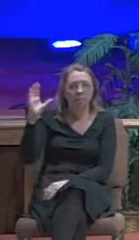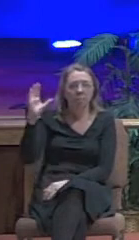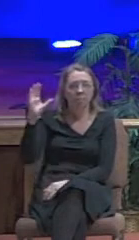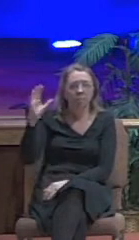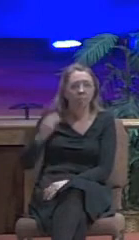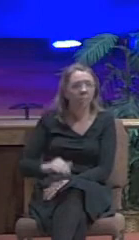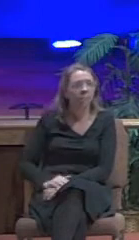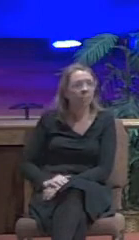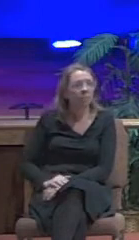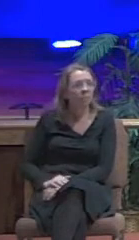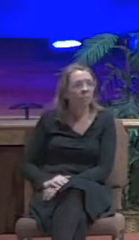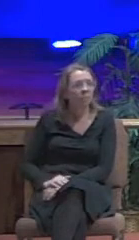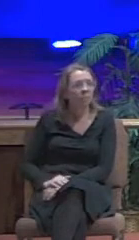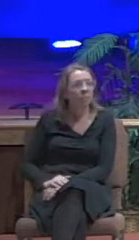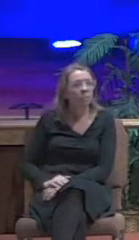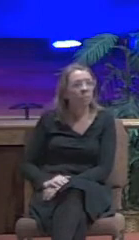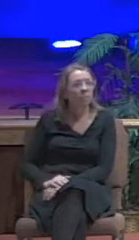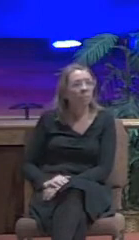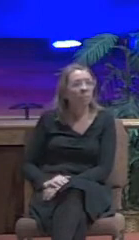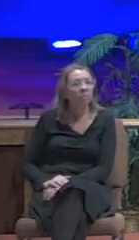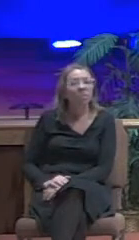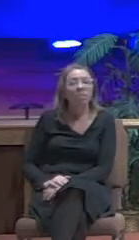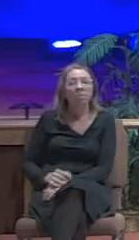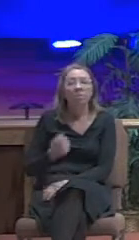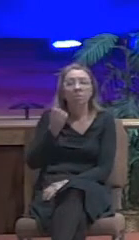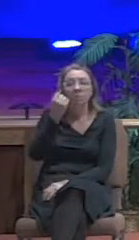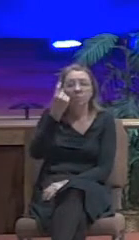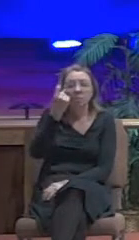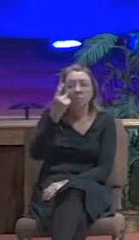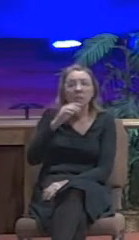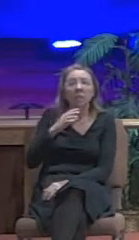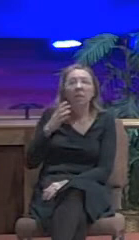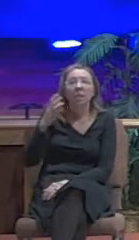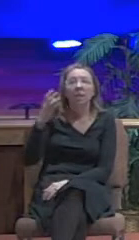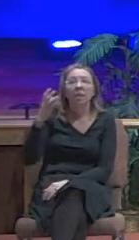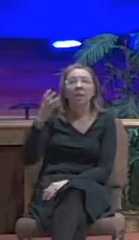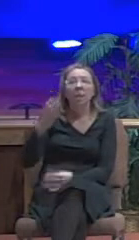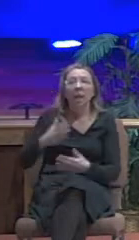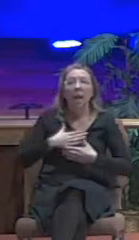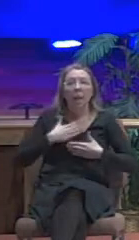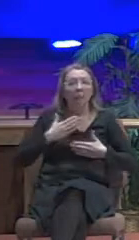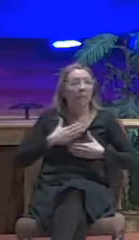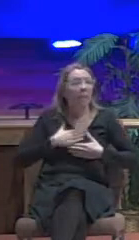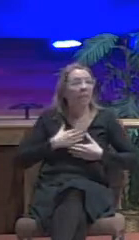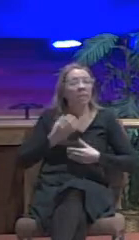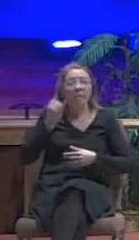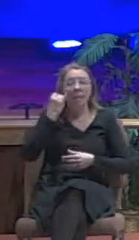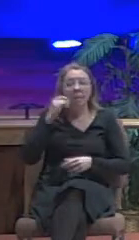Therefore, happiness can only come with you having a relationship with God.